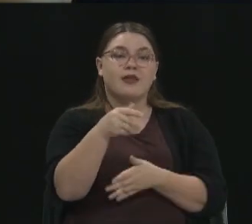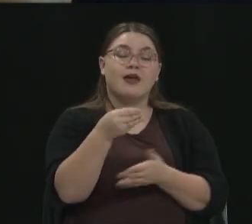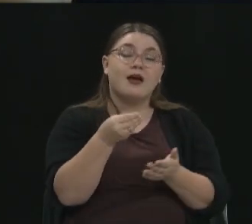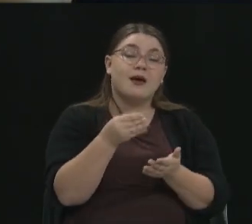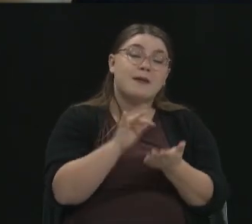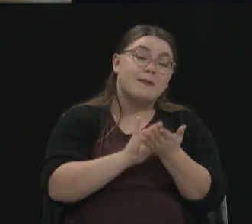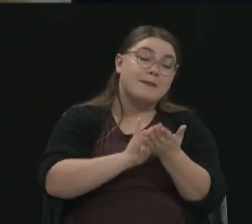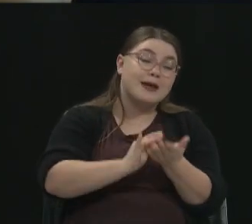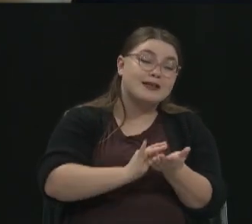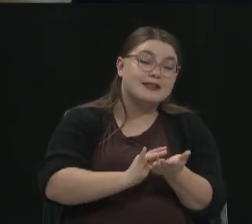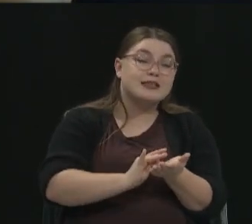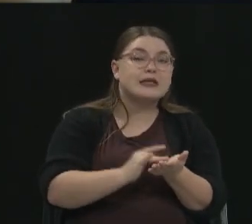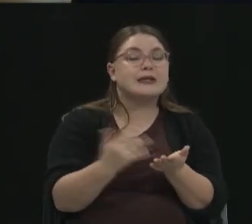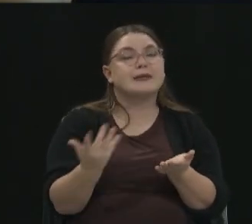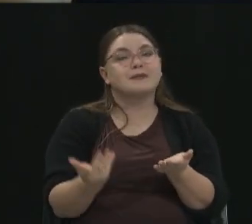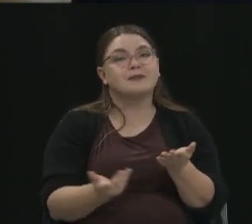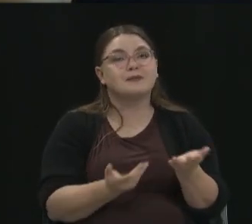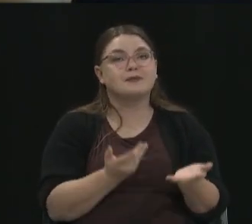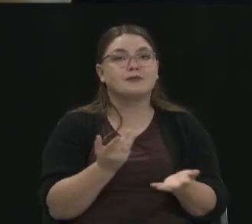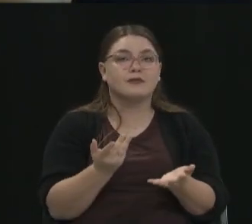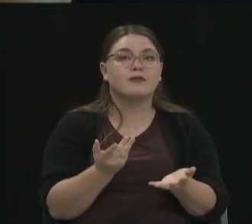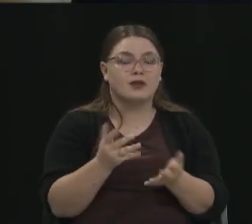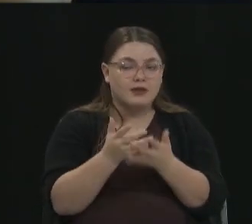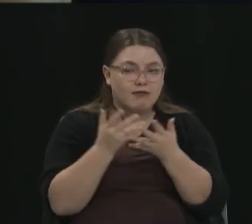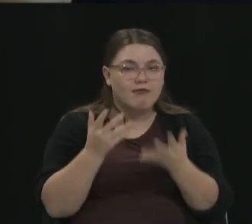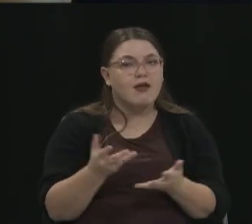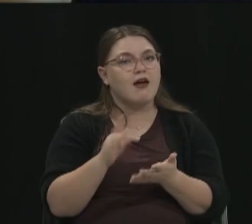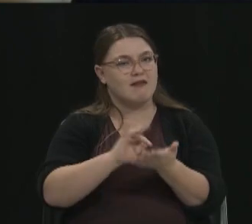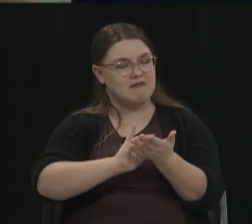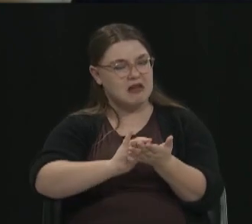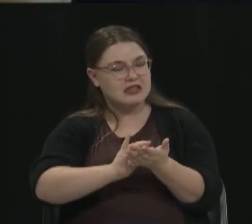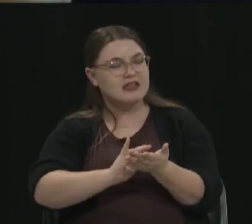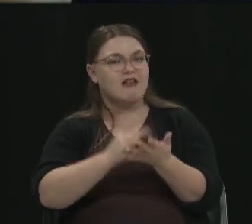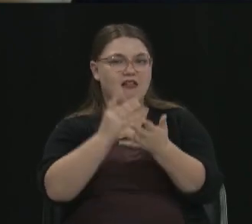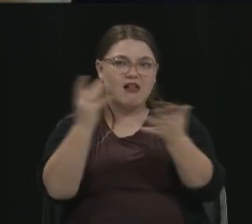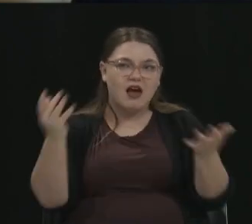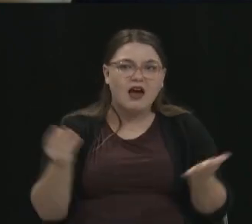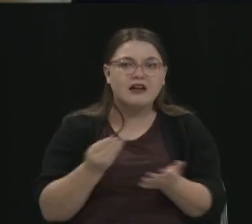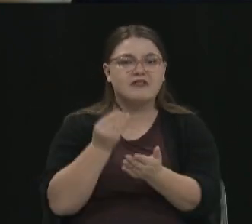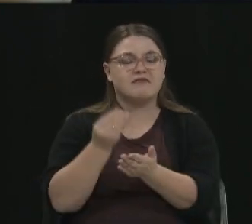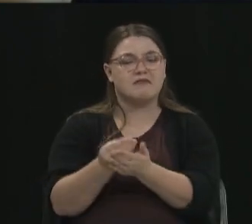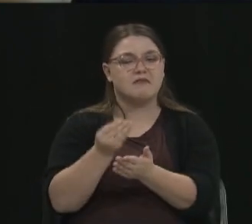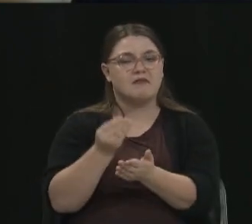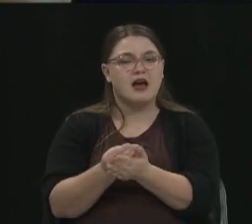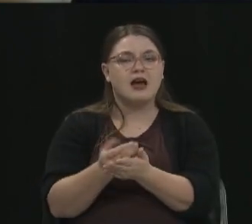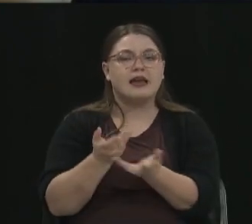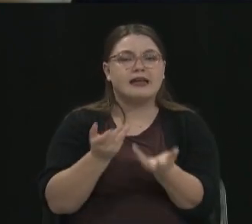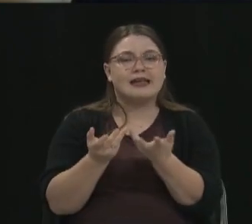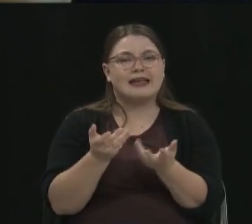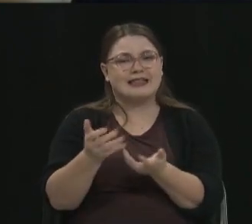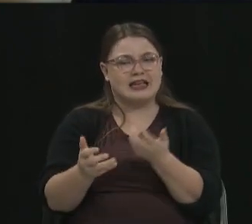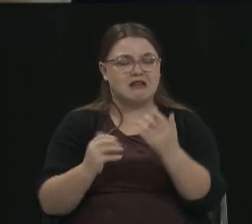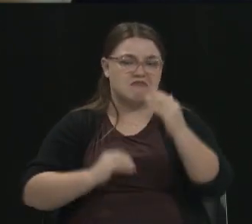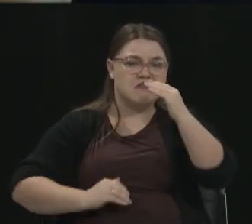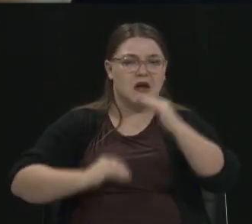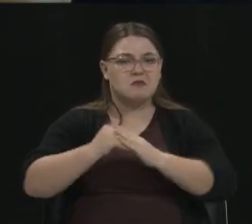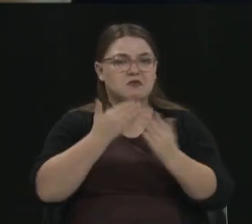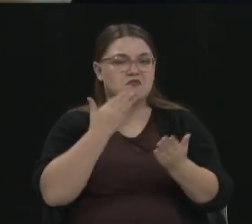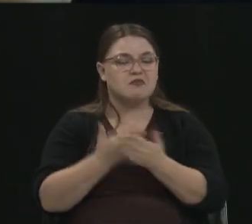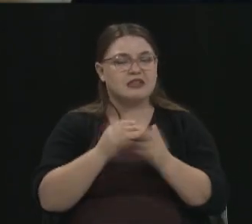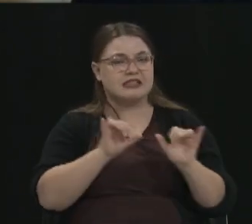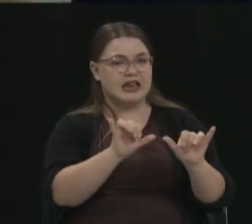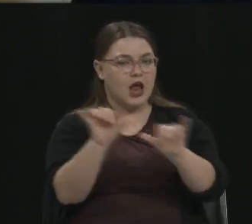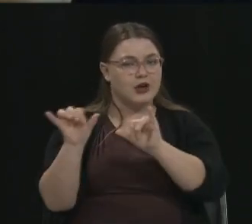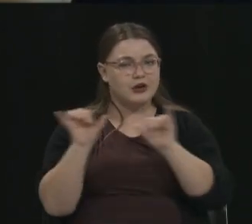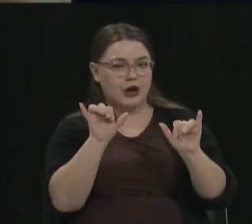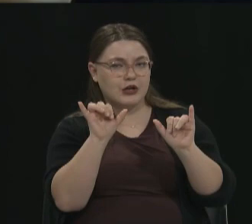still making money. And why has that not been, so you wonder about issues that are kept off